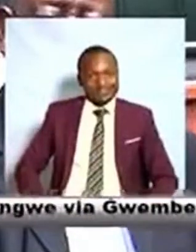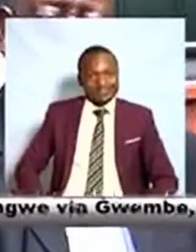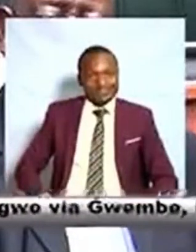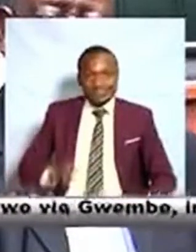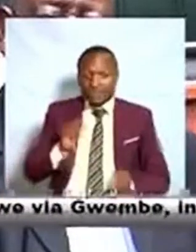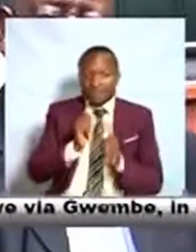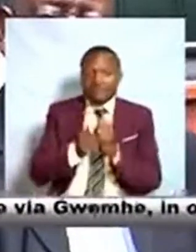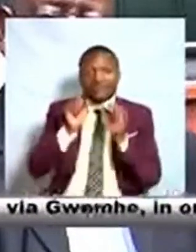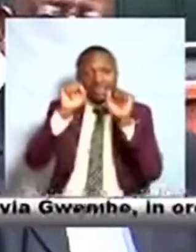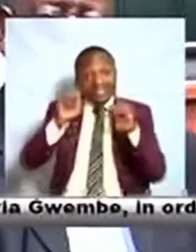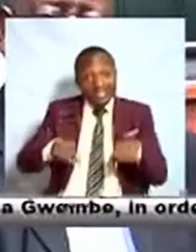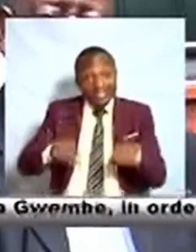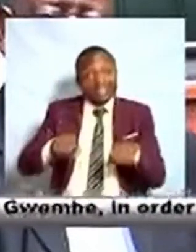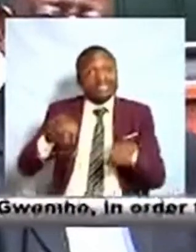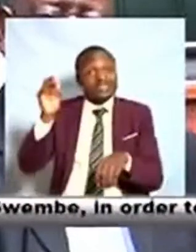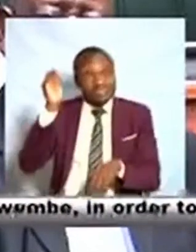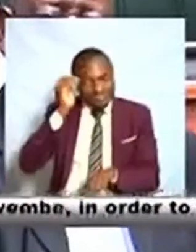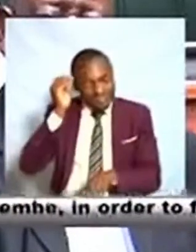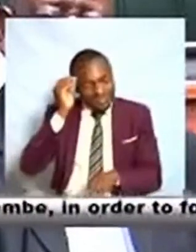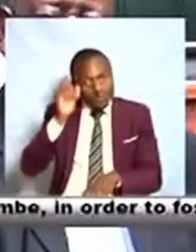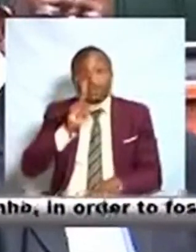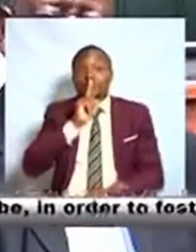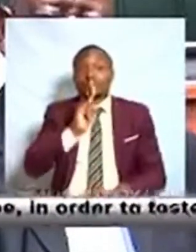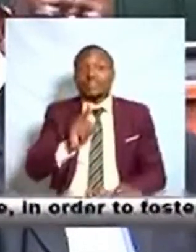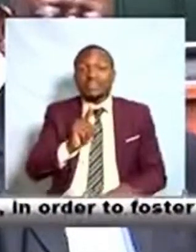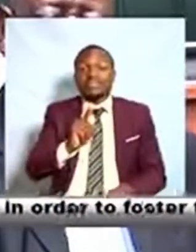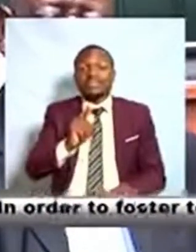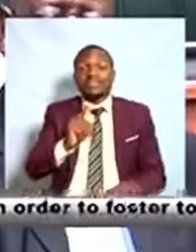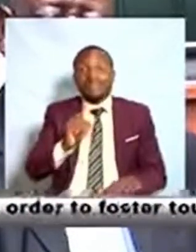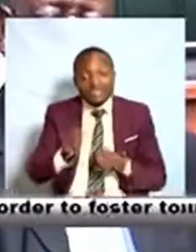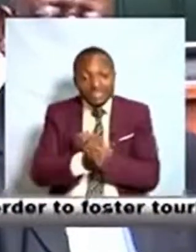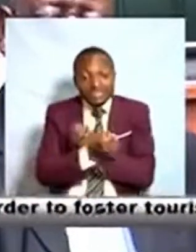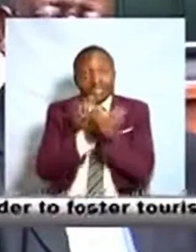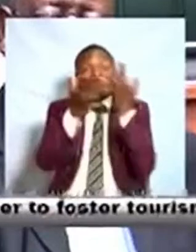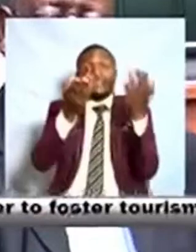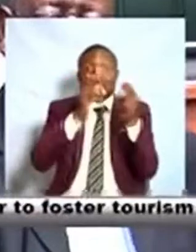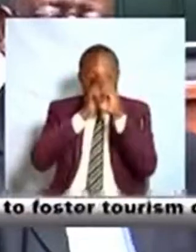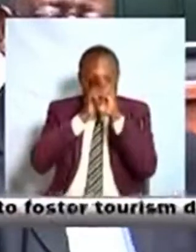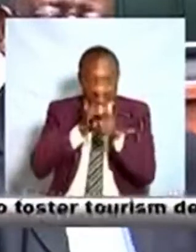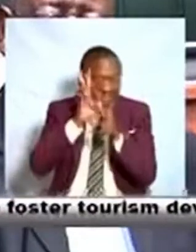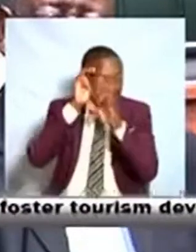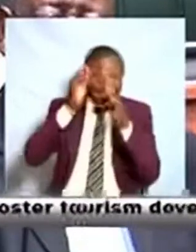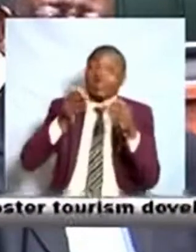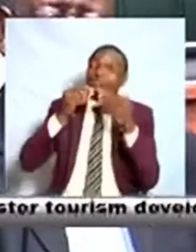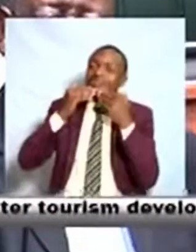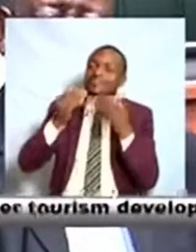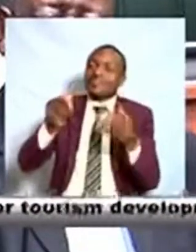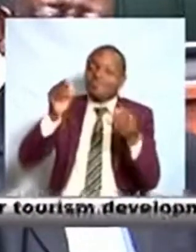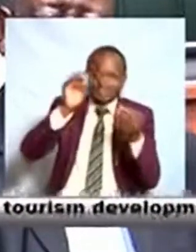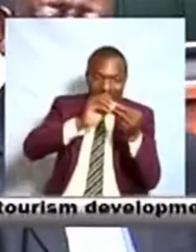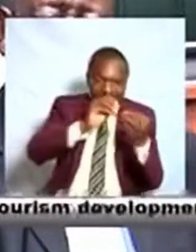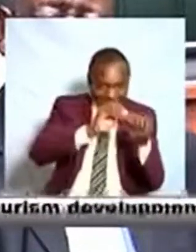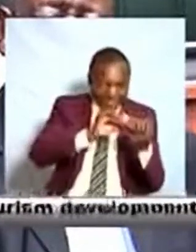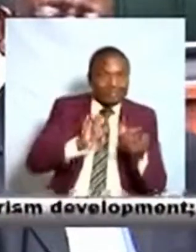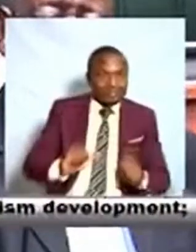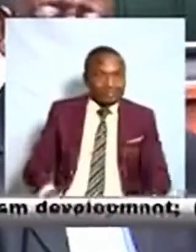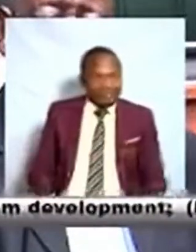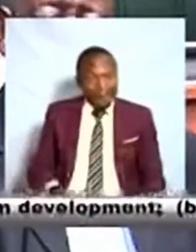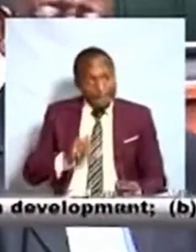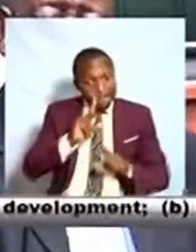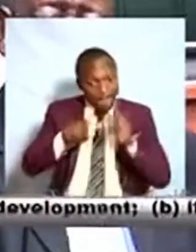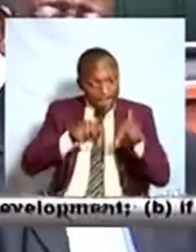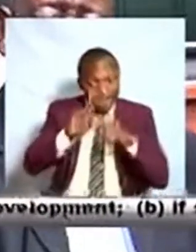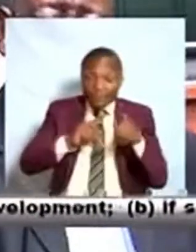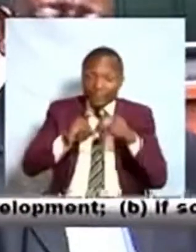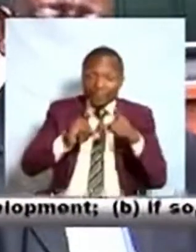which can acknowledge really the sacrifices. Minister, thank you so much. Our people,